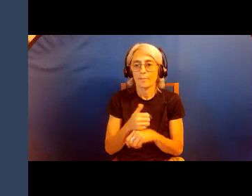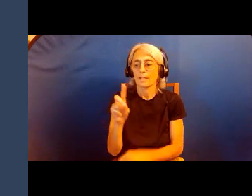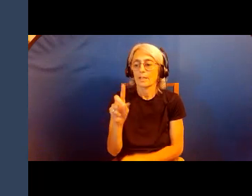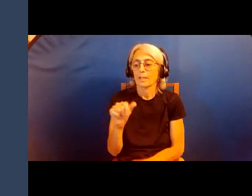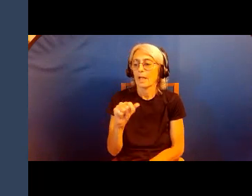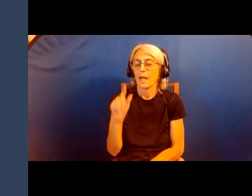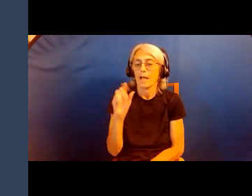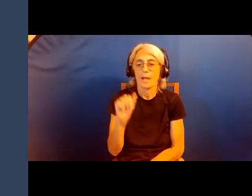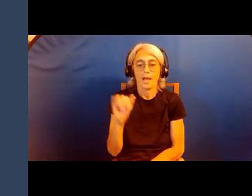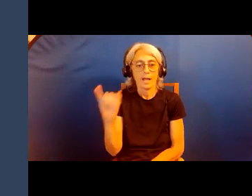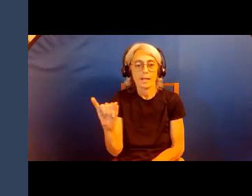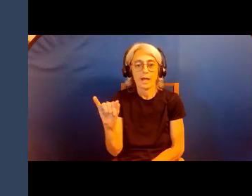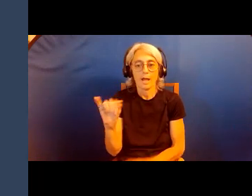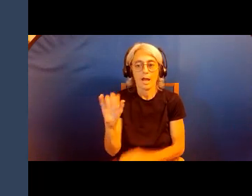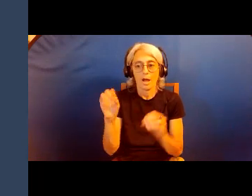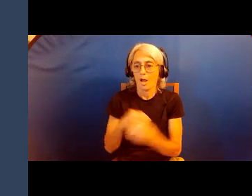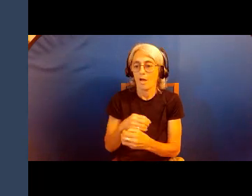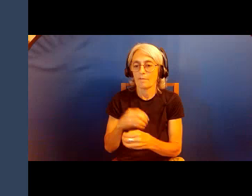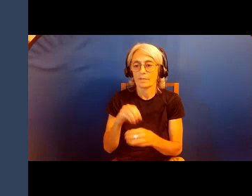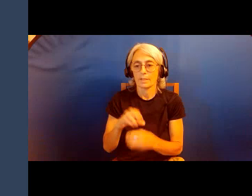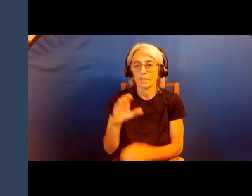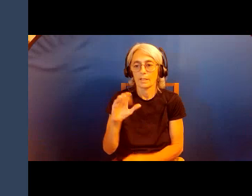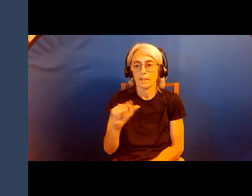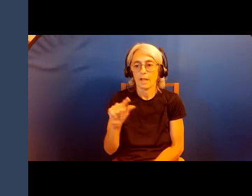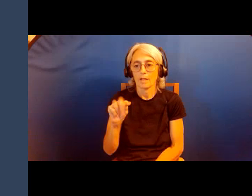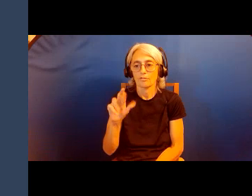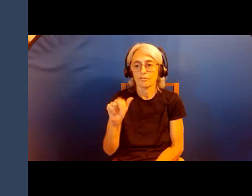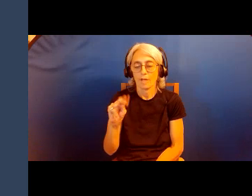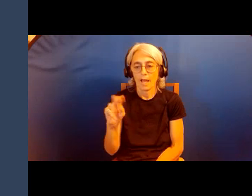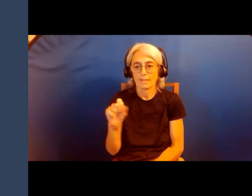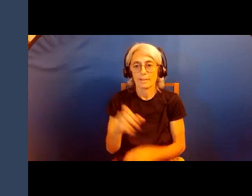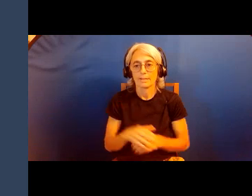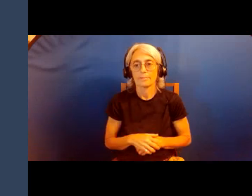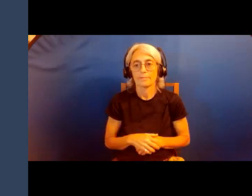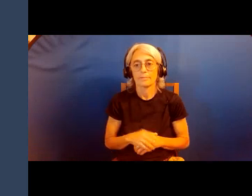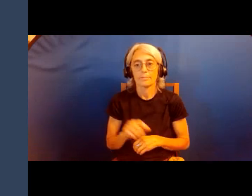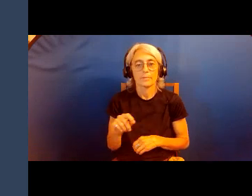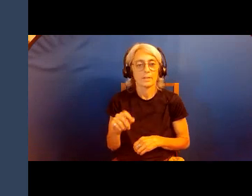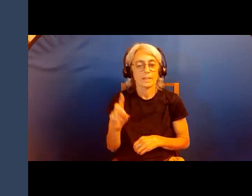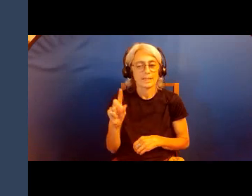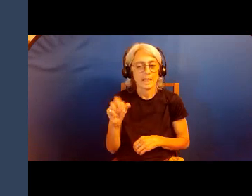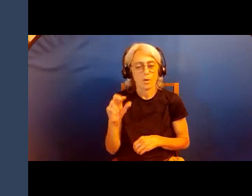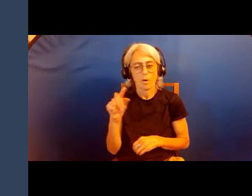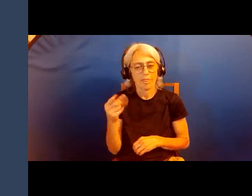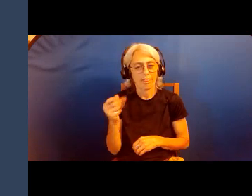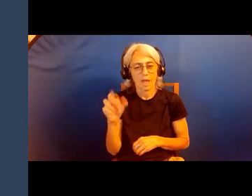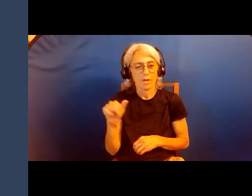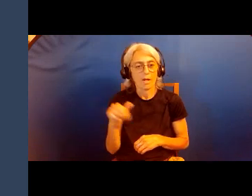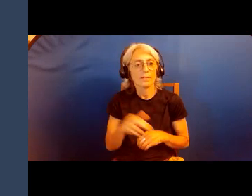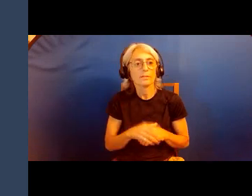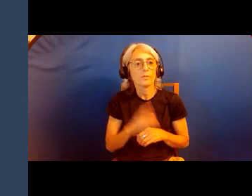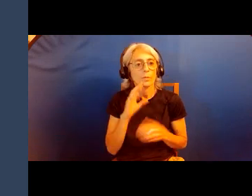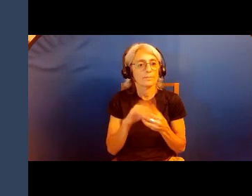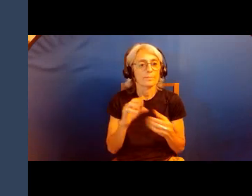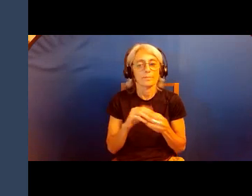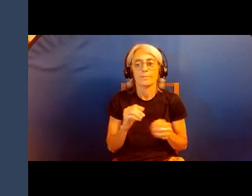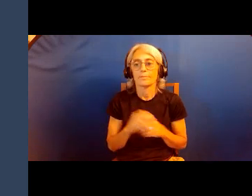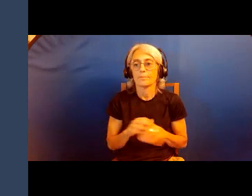Artificial Intelligence Office at Caltrans. Dara will provide a presentation on Caltrans's key